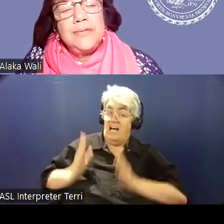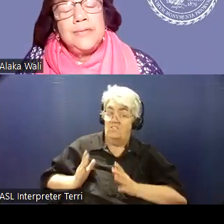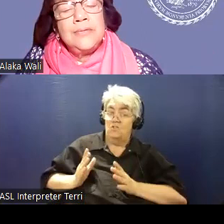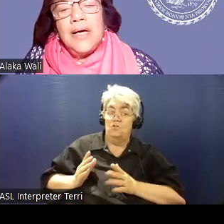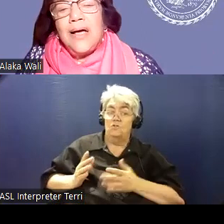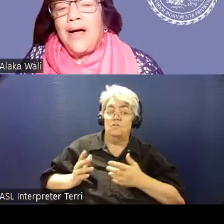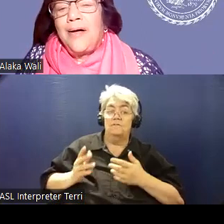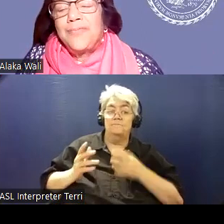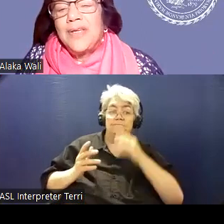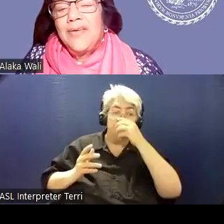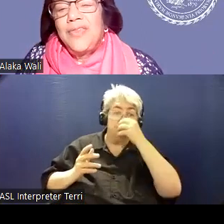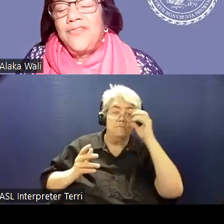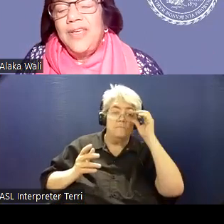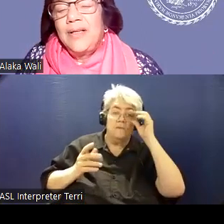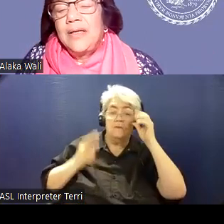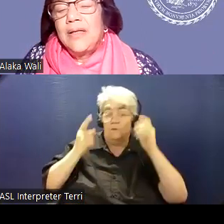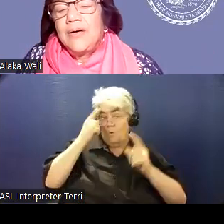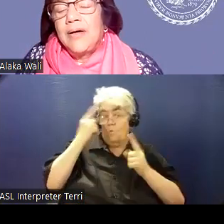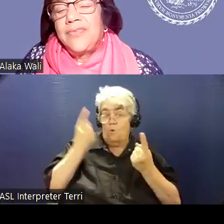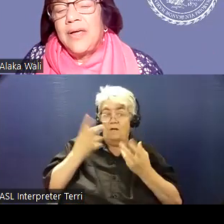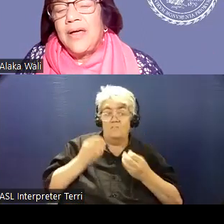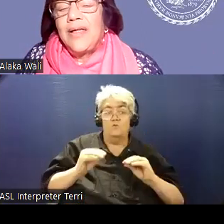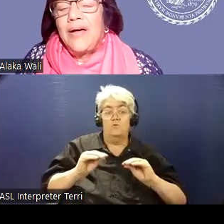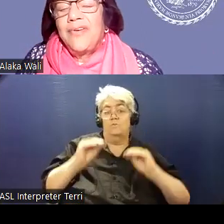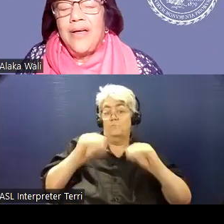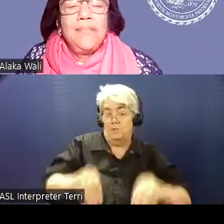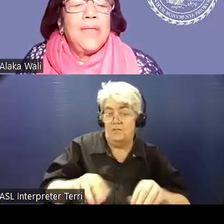us to give the feel and look of